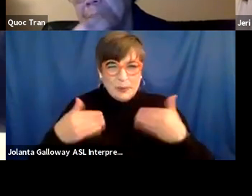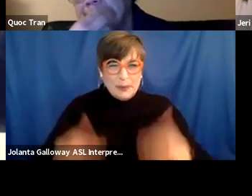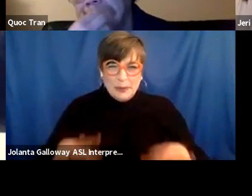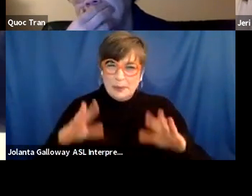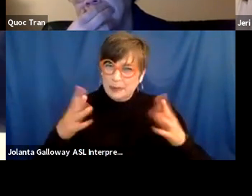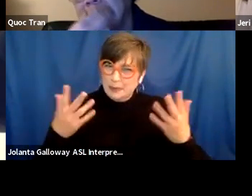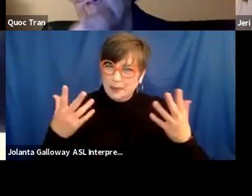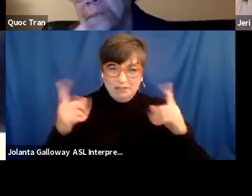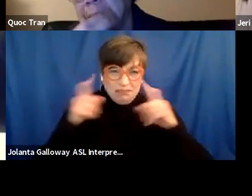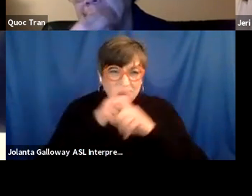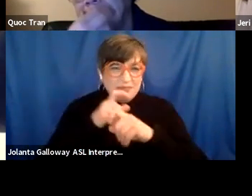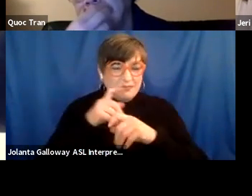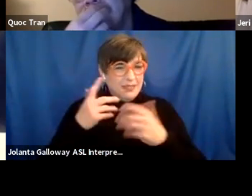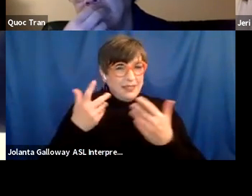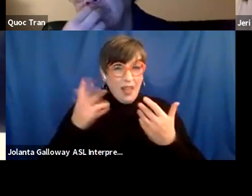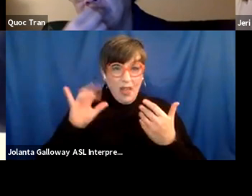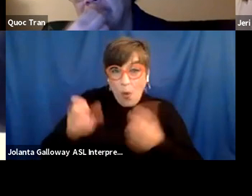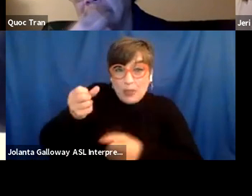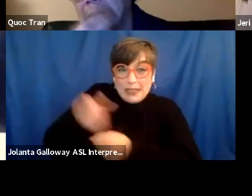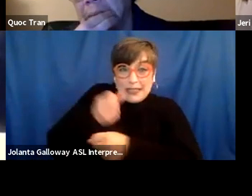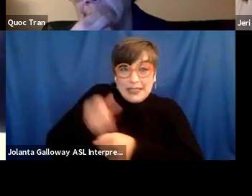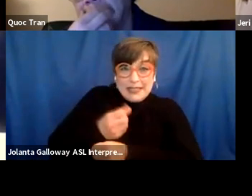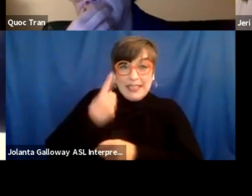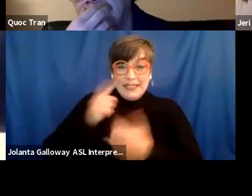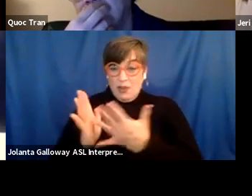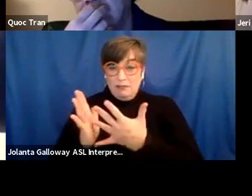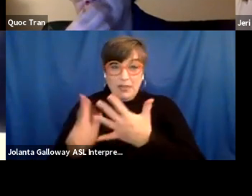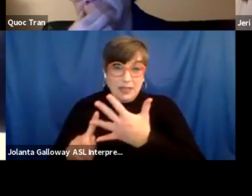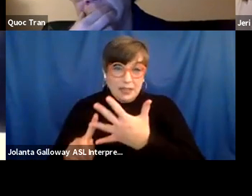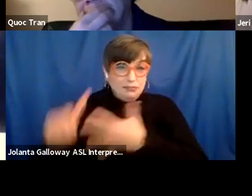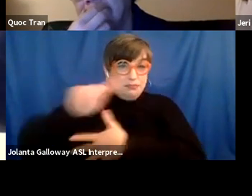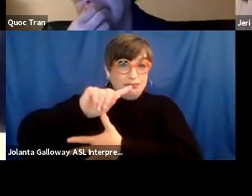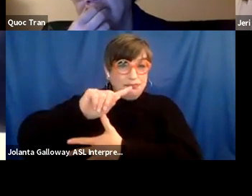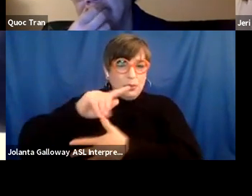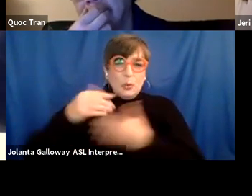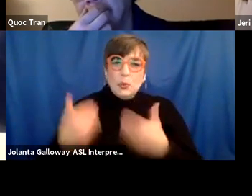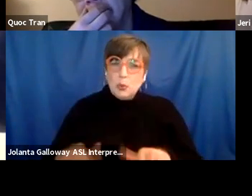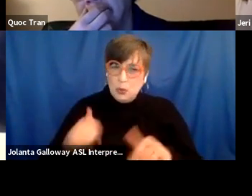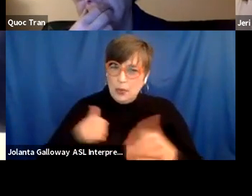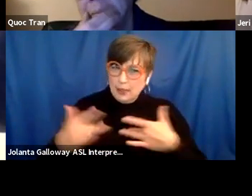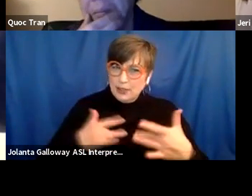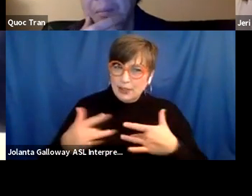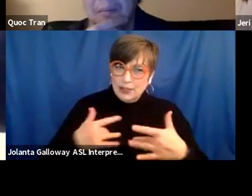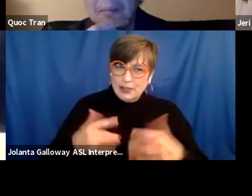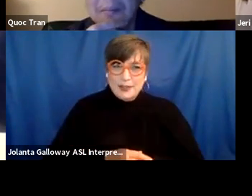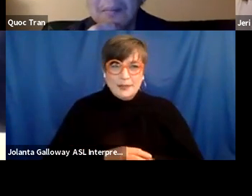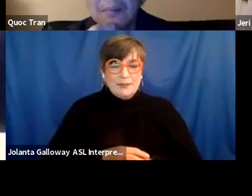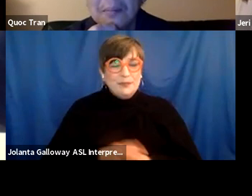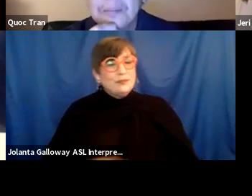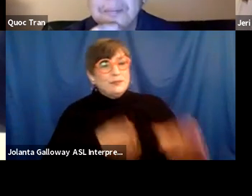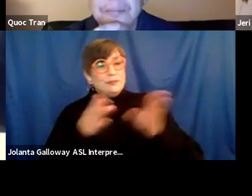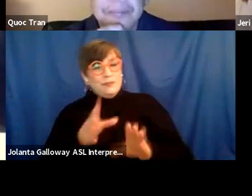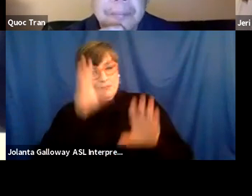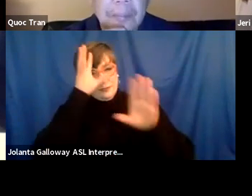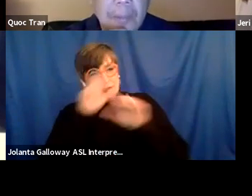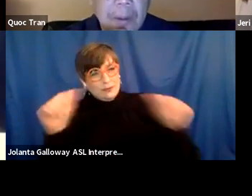of statistics from 9 through 12? Yeah, I appreciate all of these questions. You know, it is really troubling to see